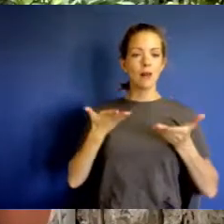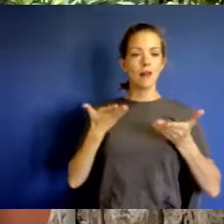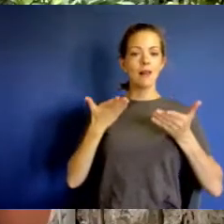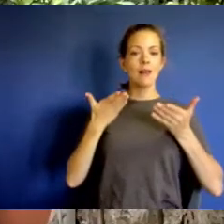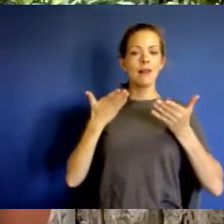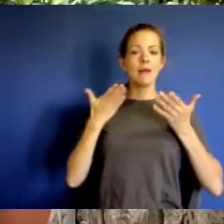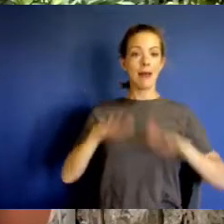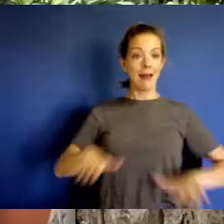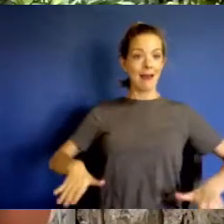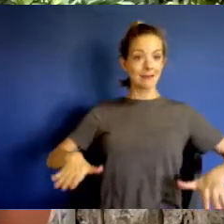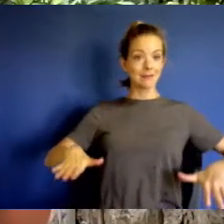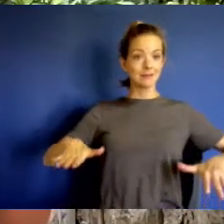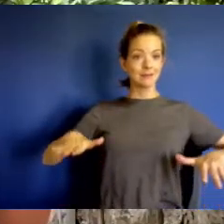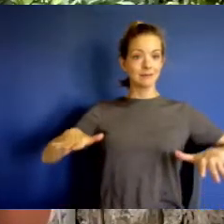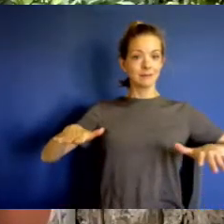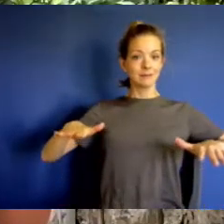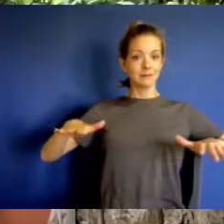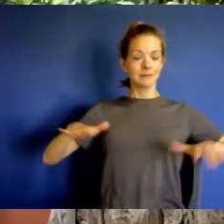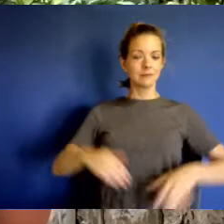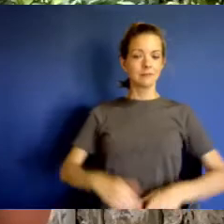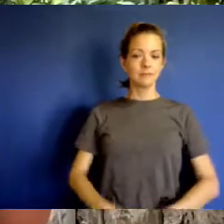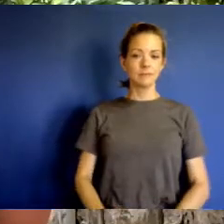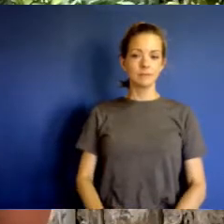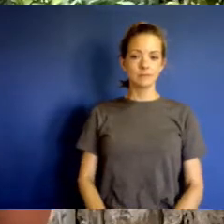shoulders, and lift the hands.